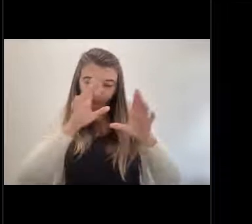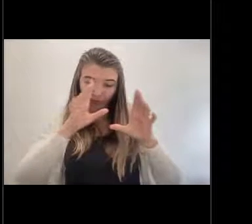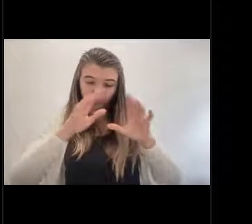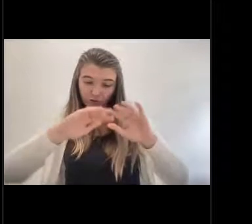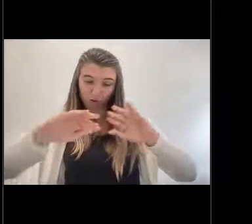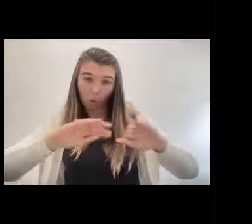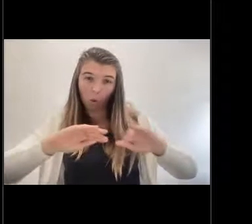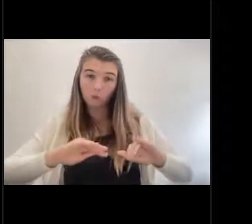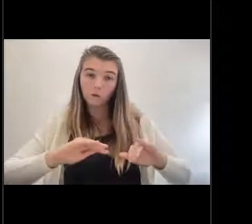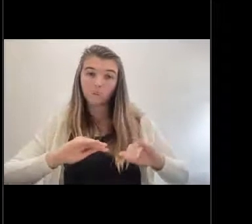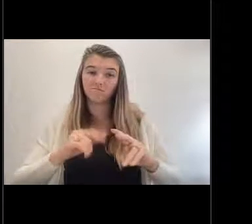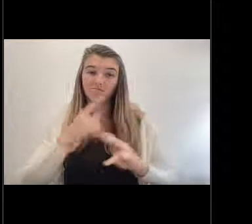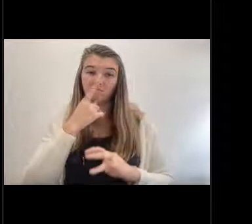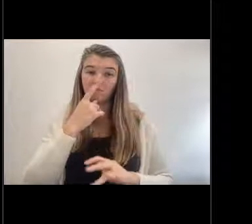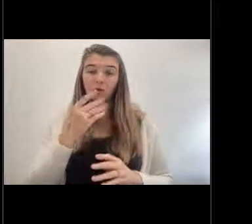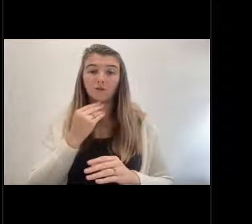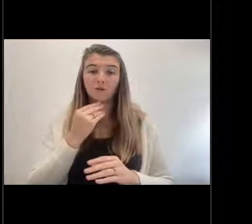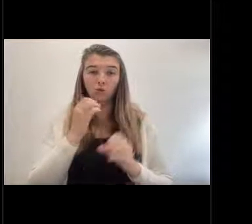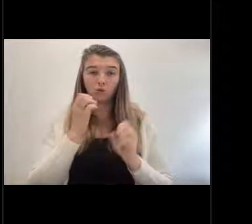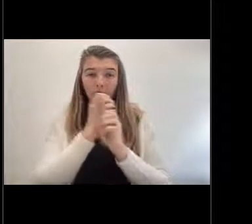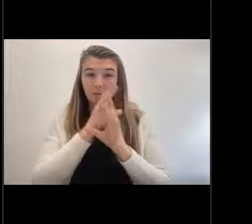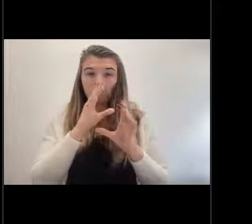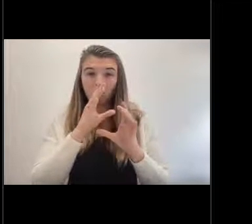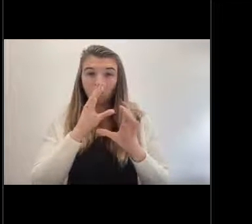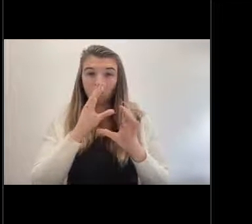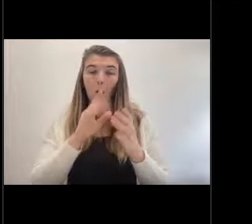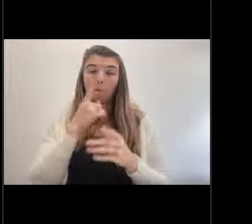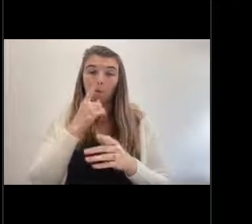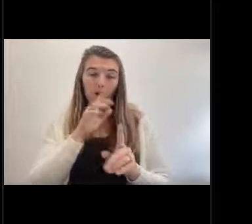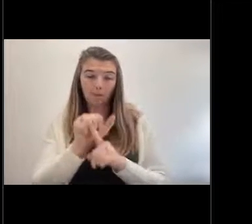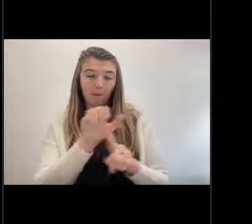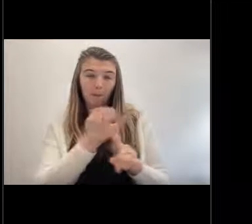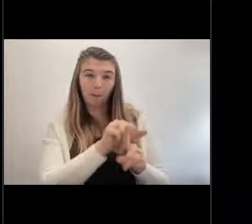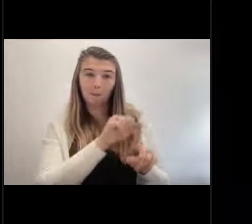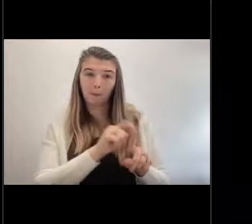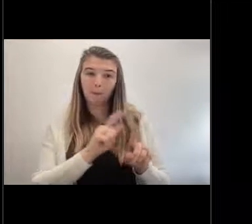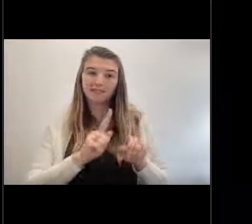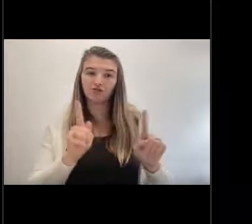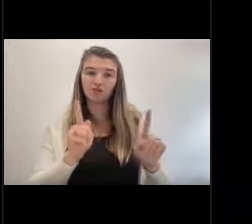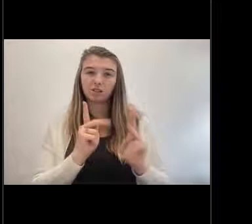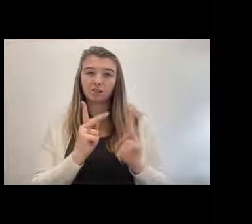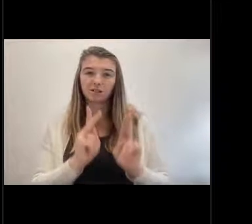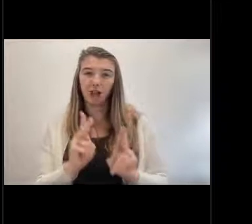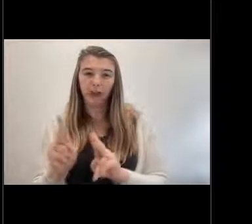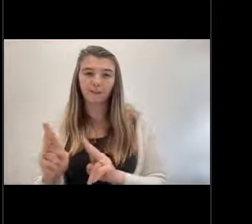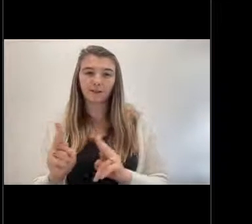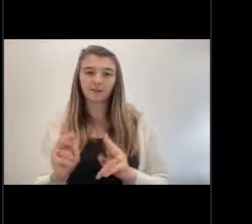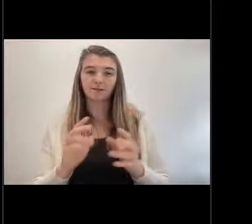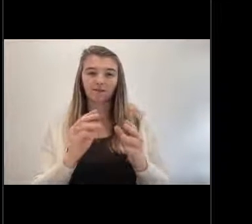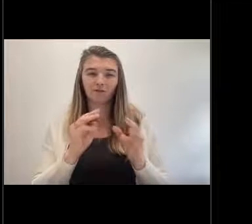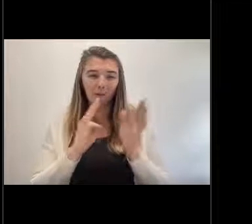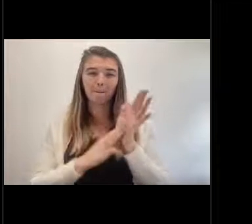microscope, you will be able to discern, to pick up, to identify, to see the microparticles.